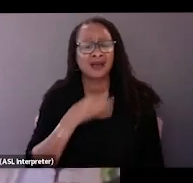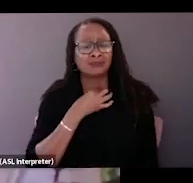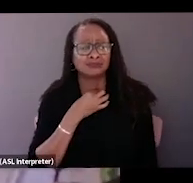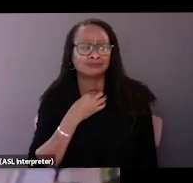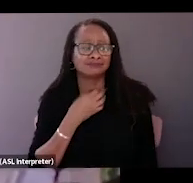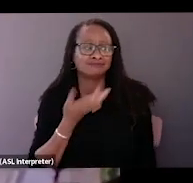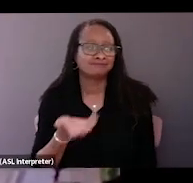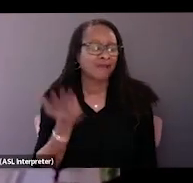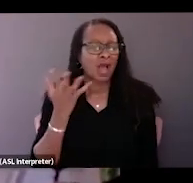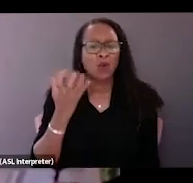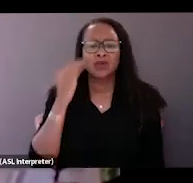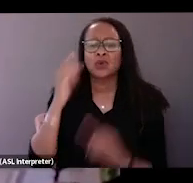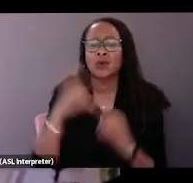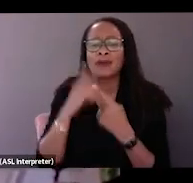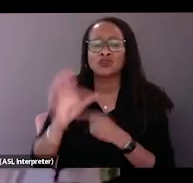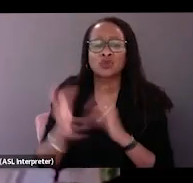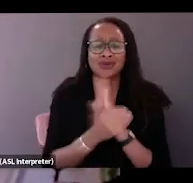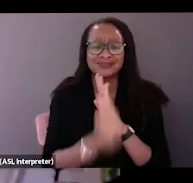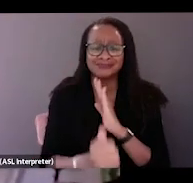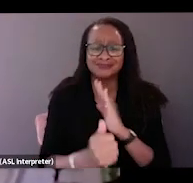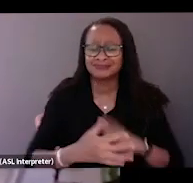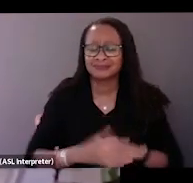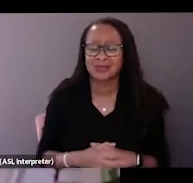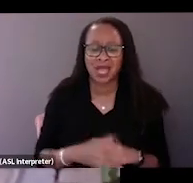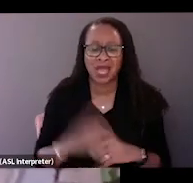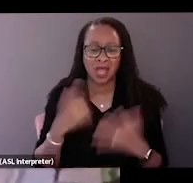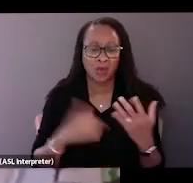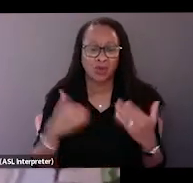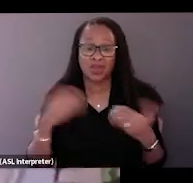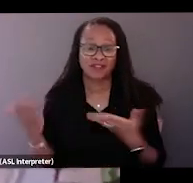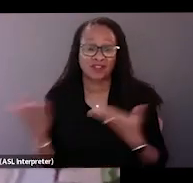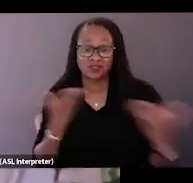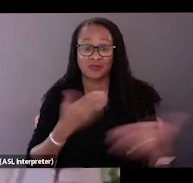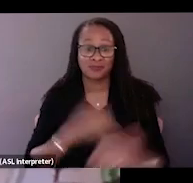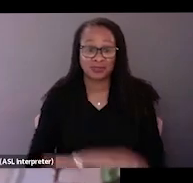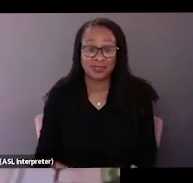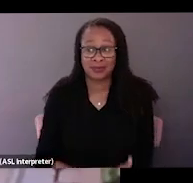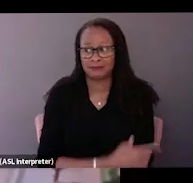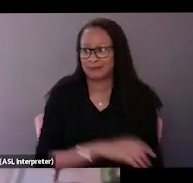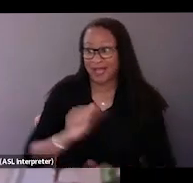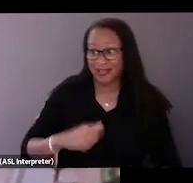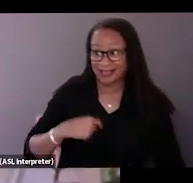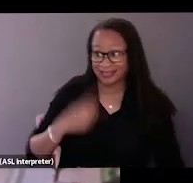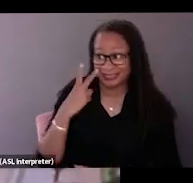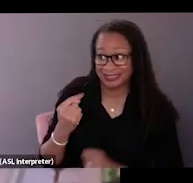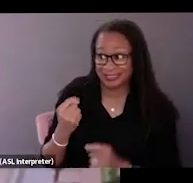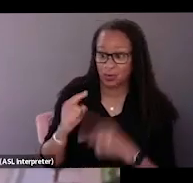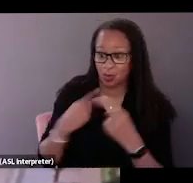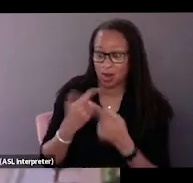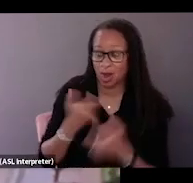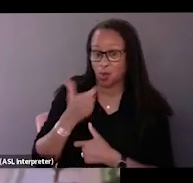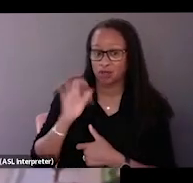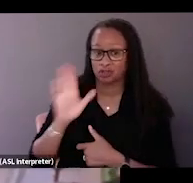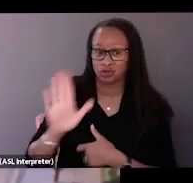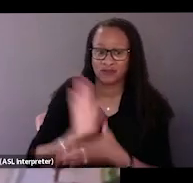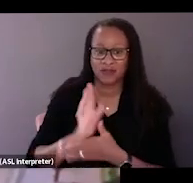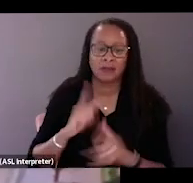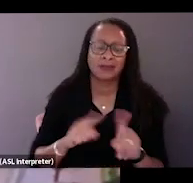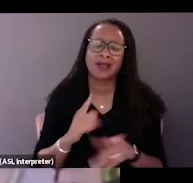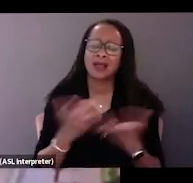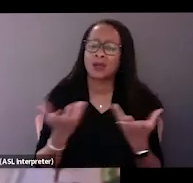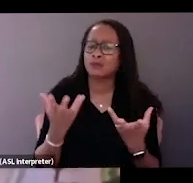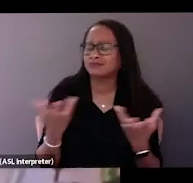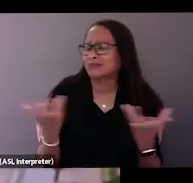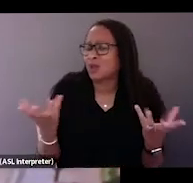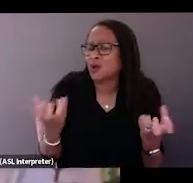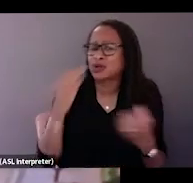your expertise and what you have to offer. I mean, I can see it when I watch your film, but I wonder how you think about it. And